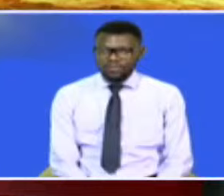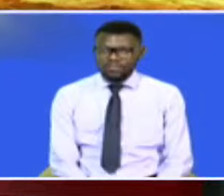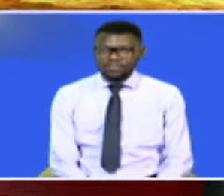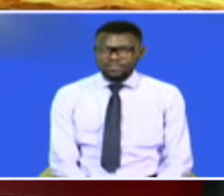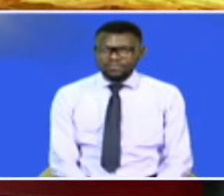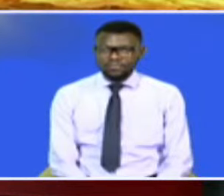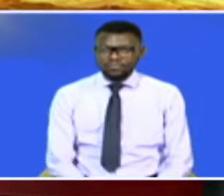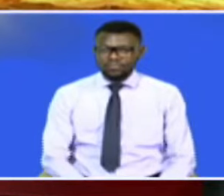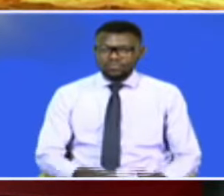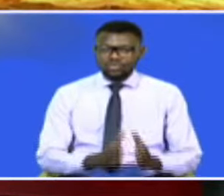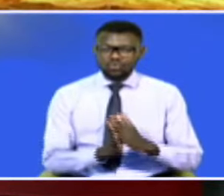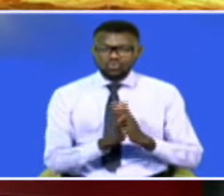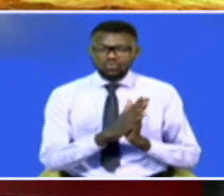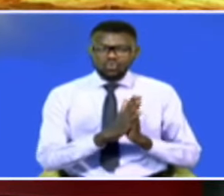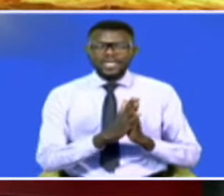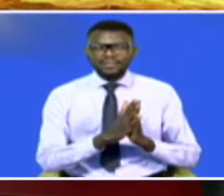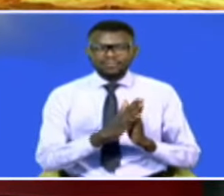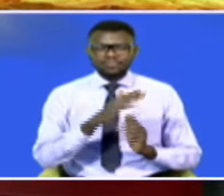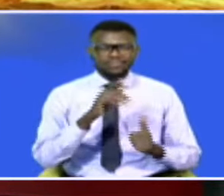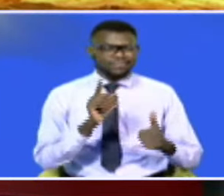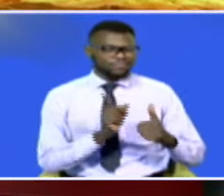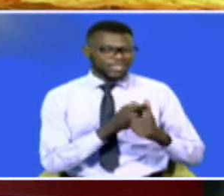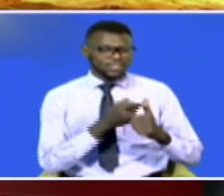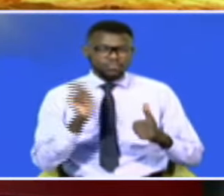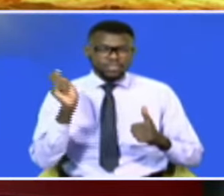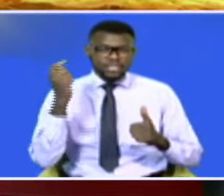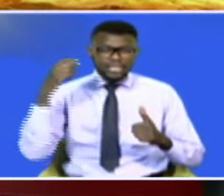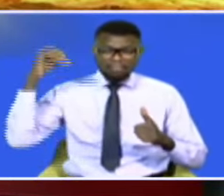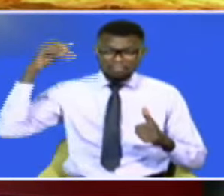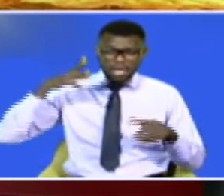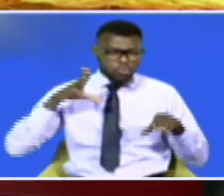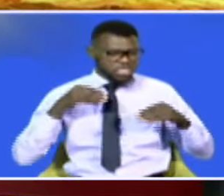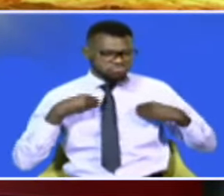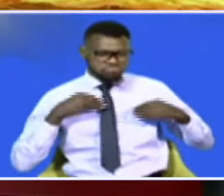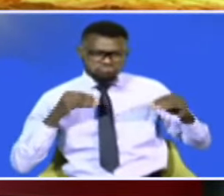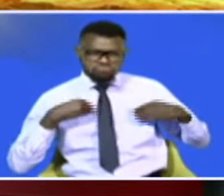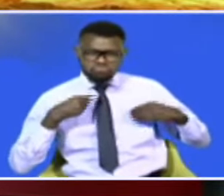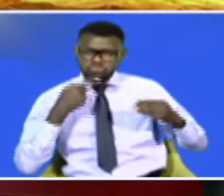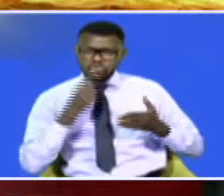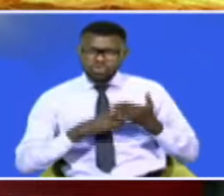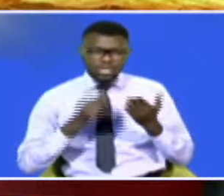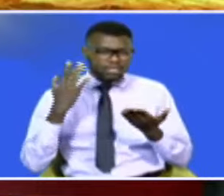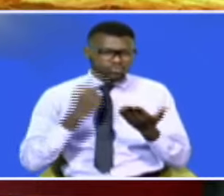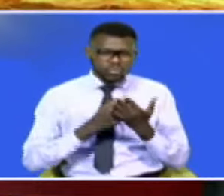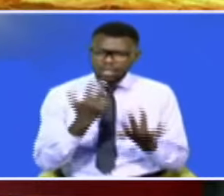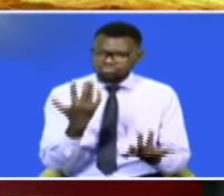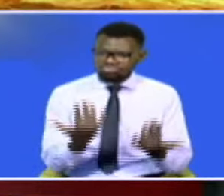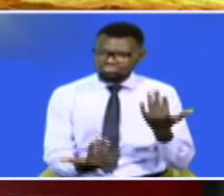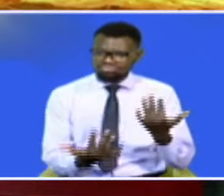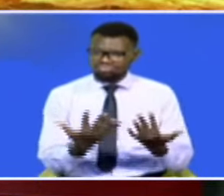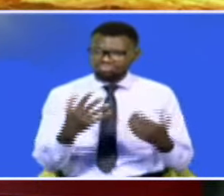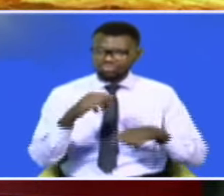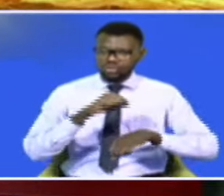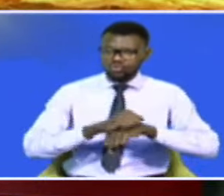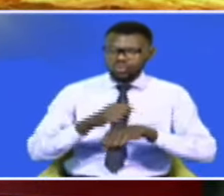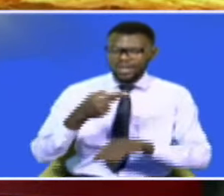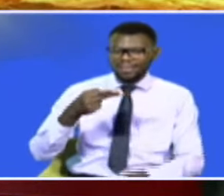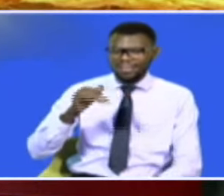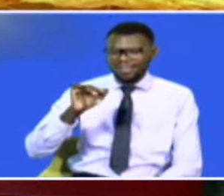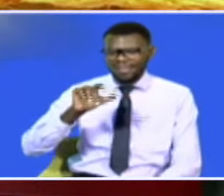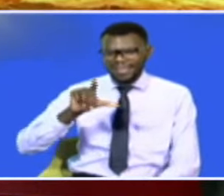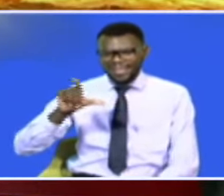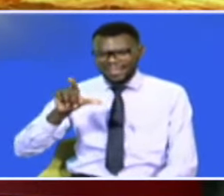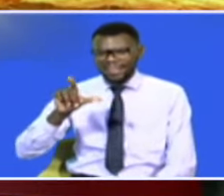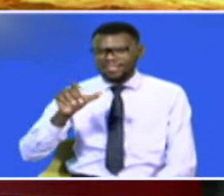Now, quickly to our top story. Kenya Power has distanced itself from last week's tragic fire at Hillside Endarasha Academy